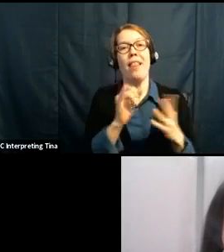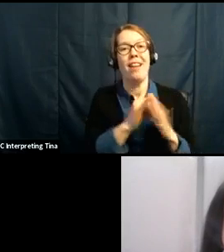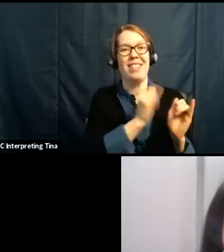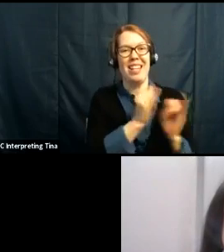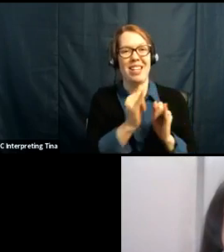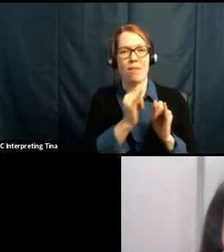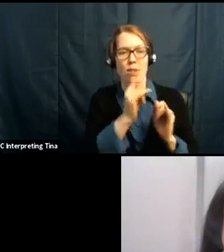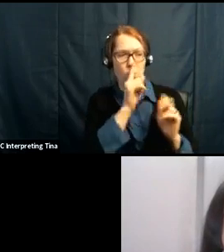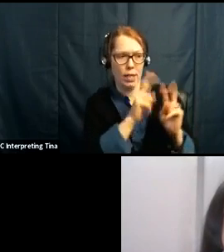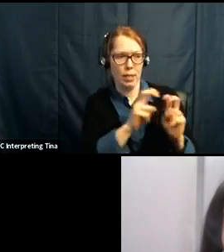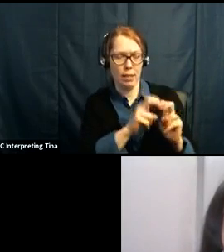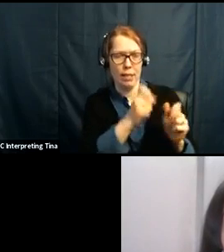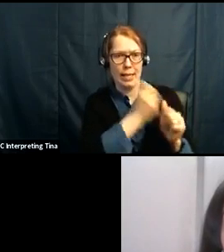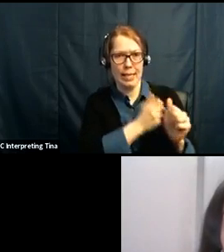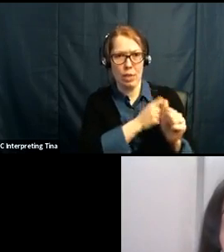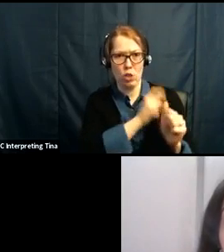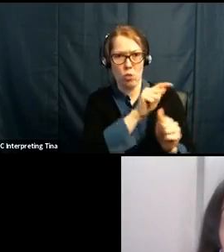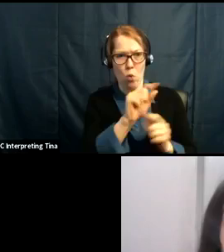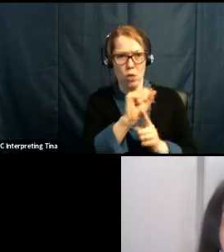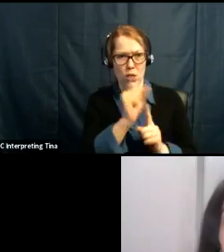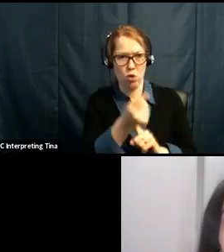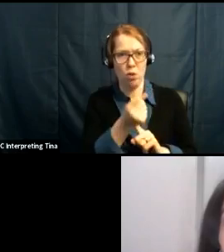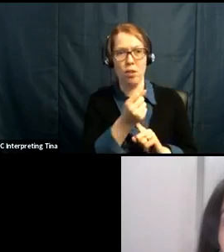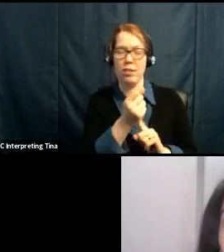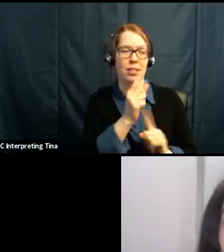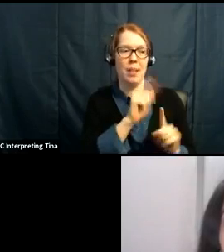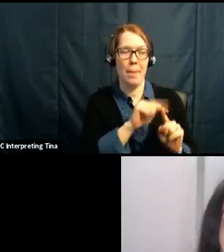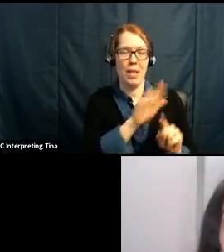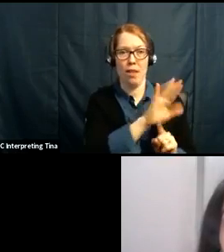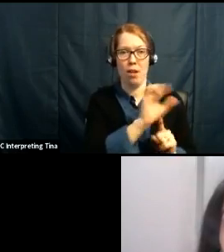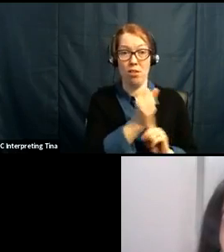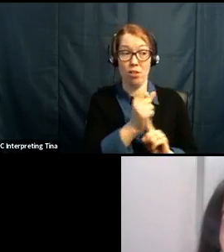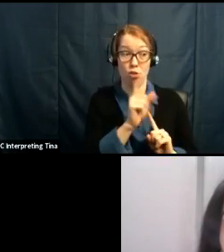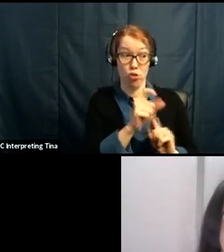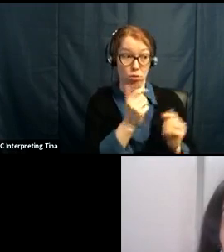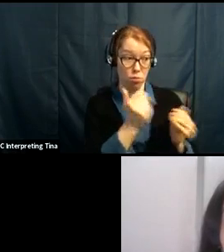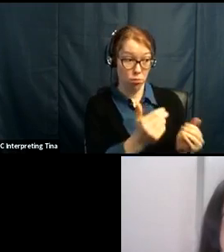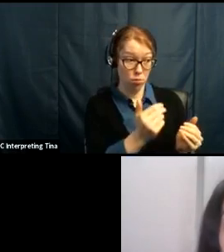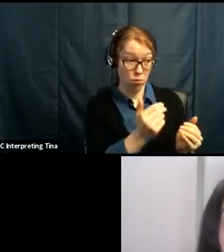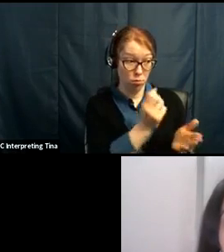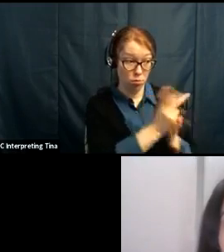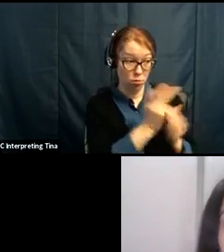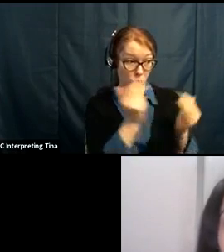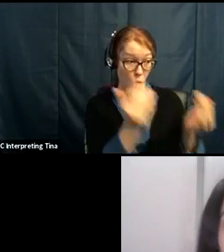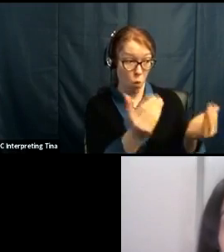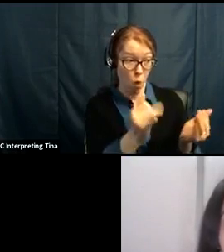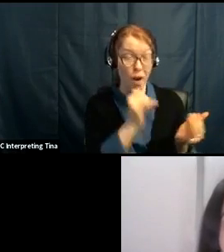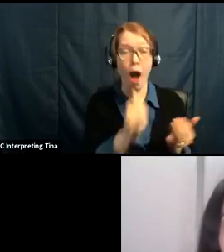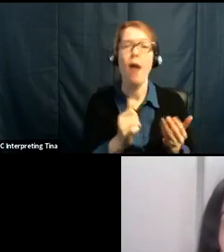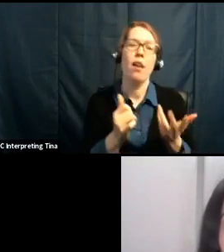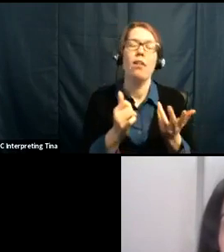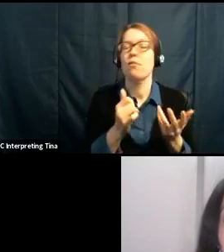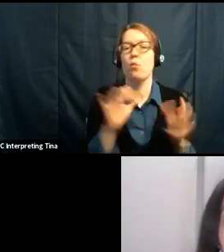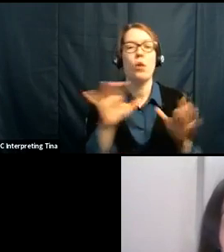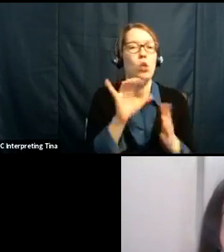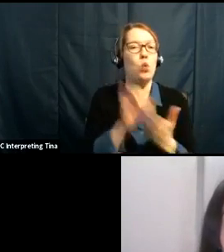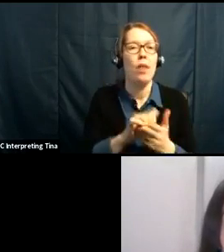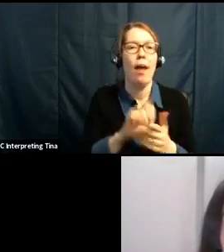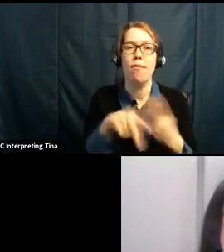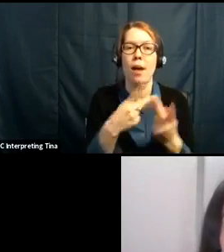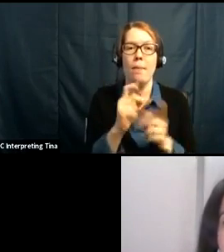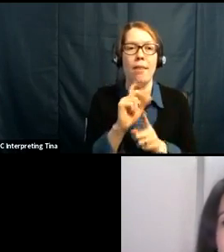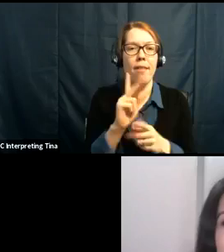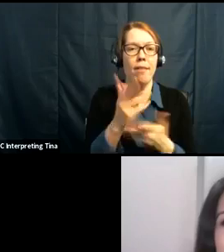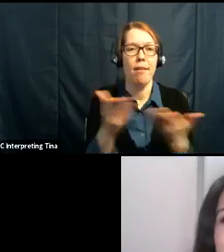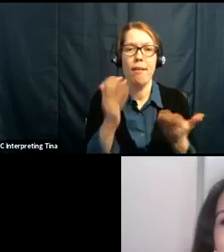looked upon. And at that point in time, again, scenario driven, whether they should go on or not. So those types of things are done every day.